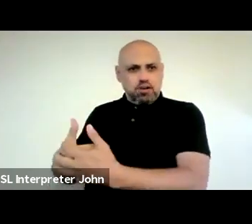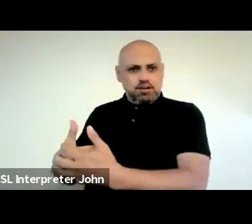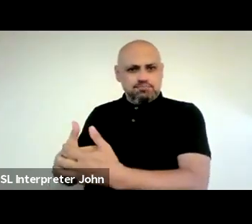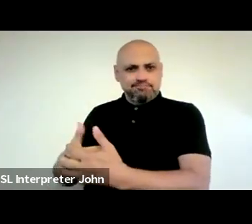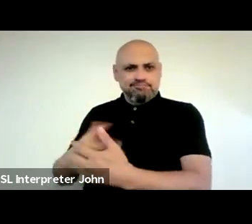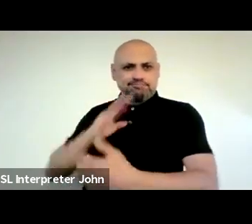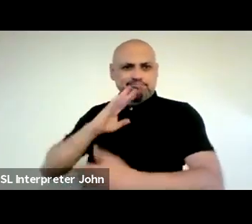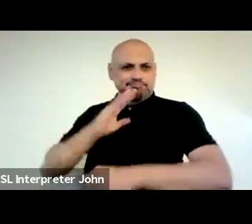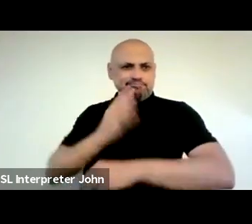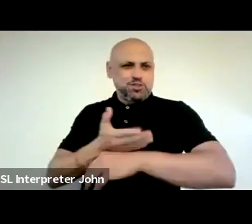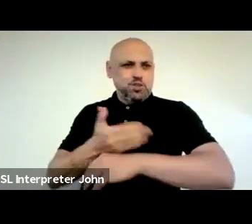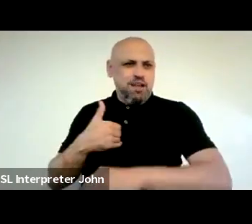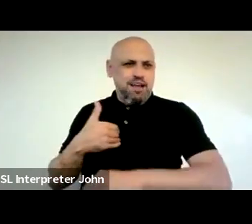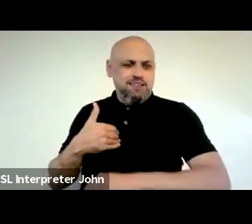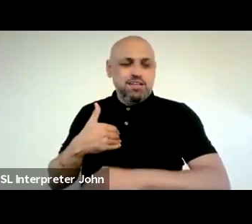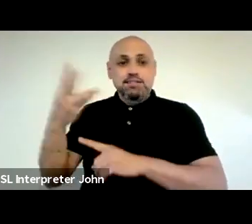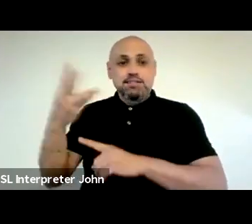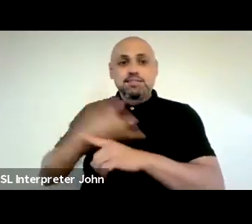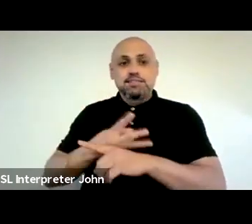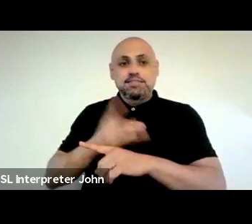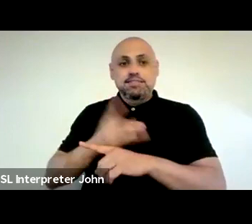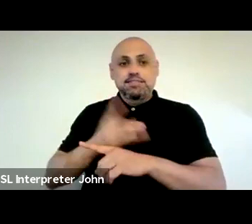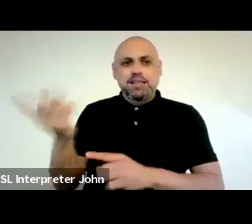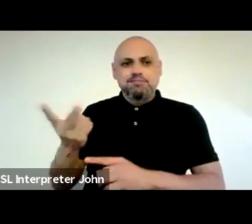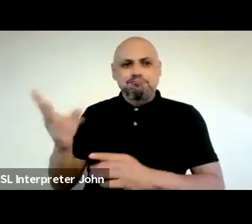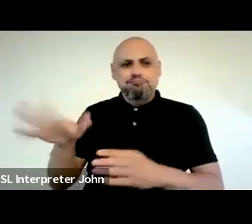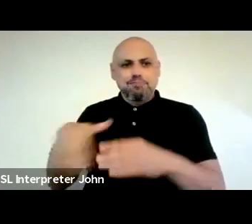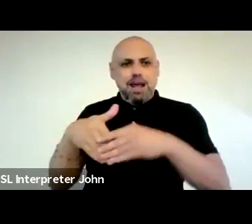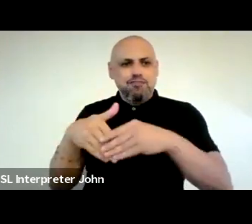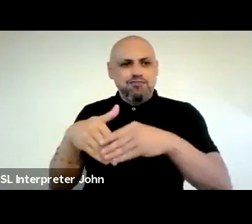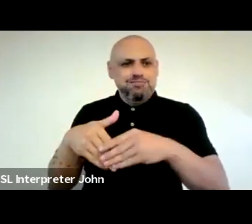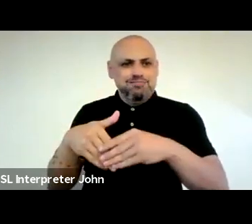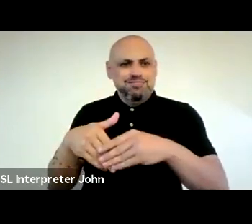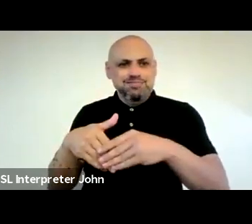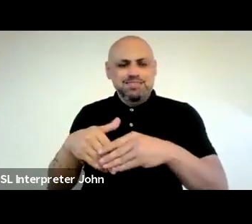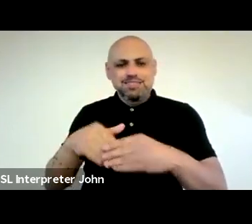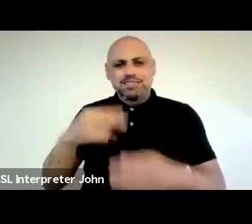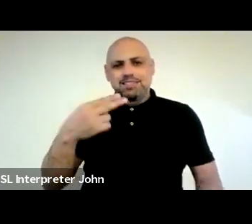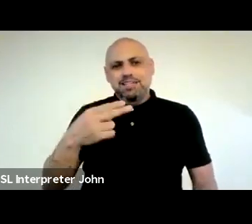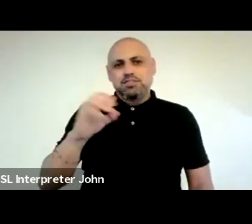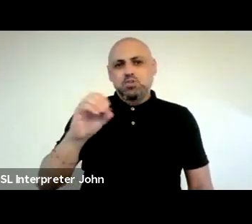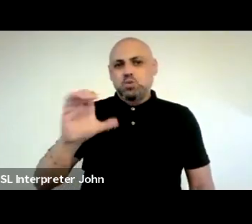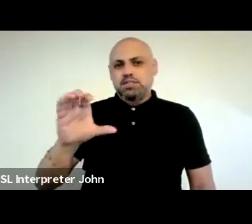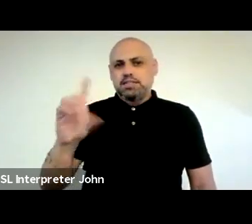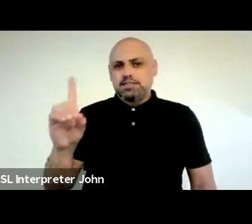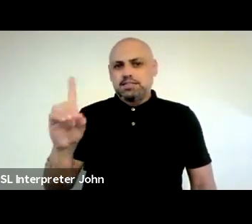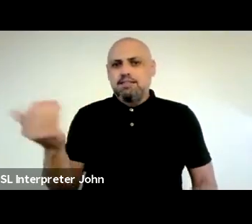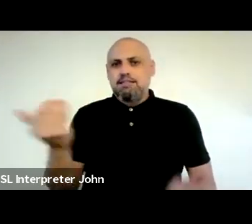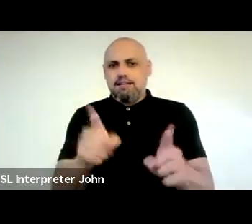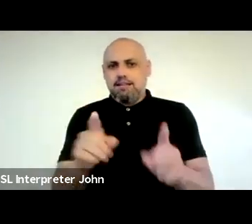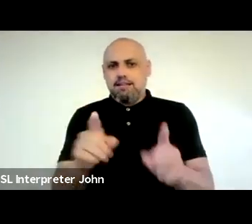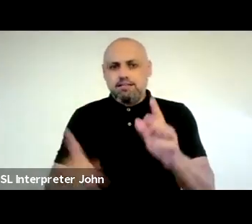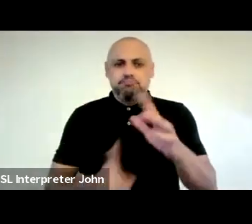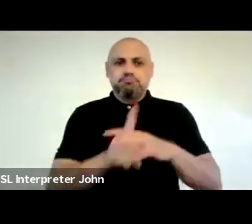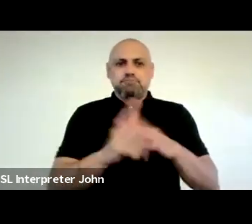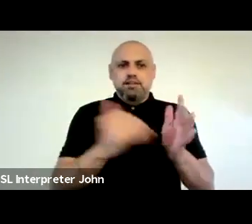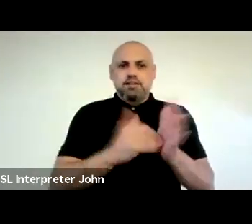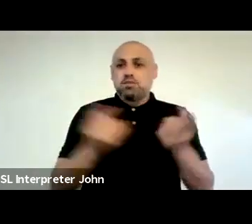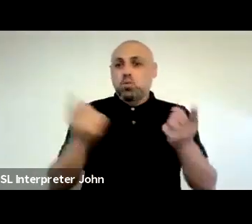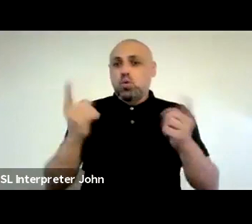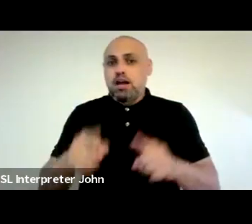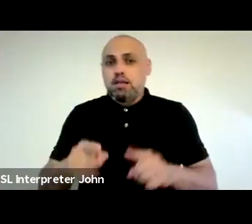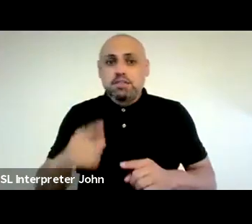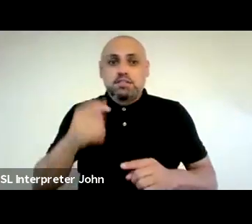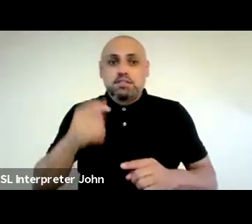daughter. 6 months later, we got married. HOCD returned, and I developed a drug habit to survive the